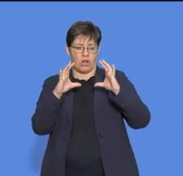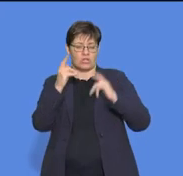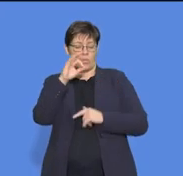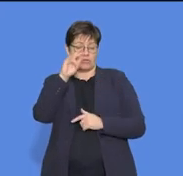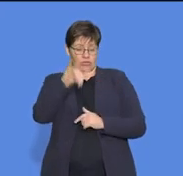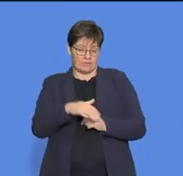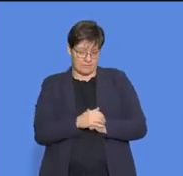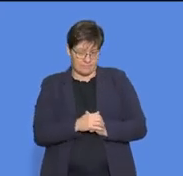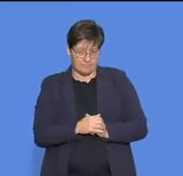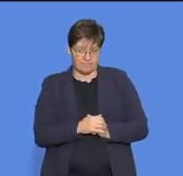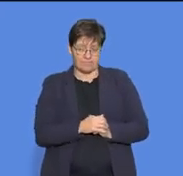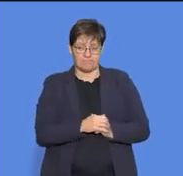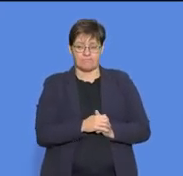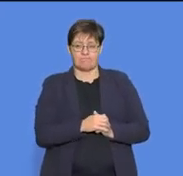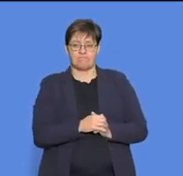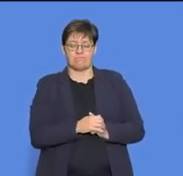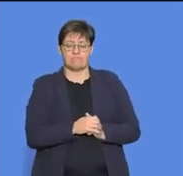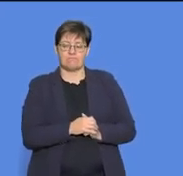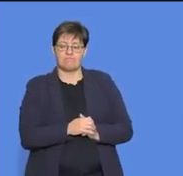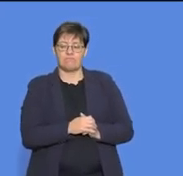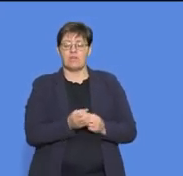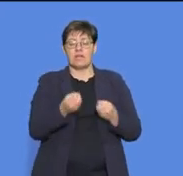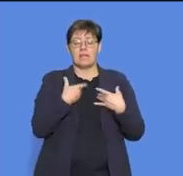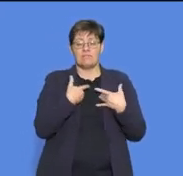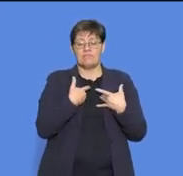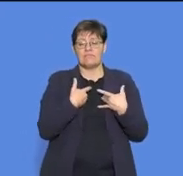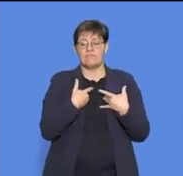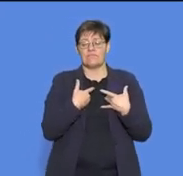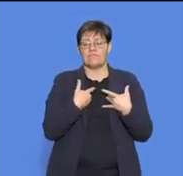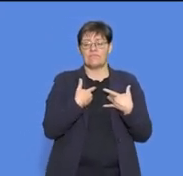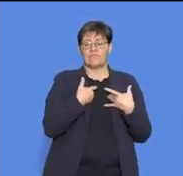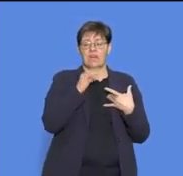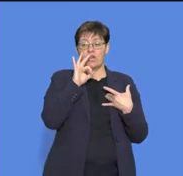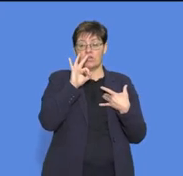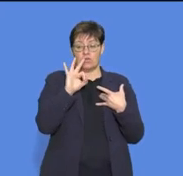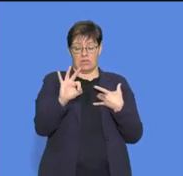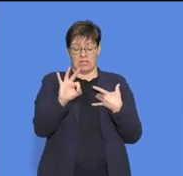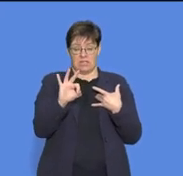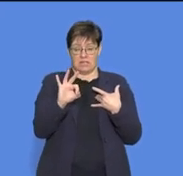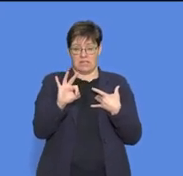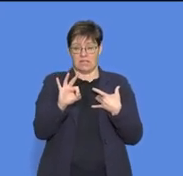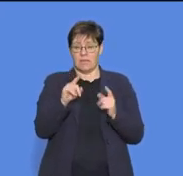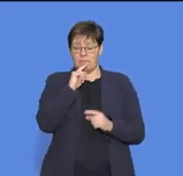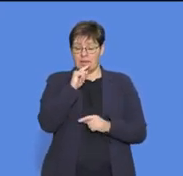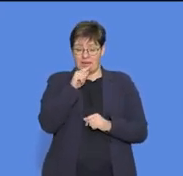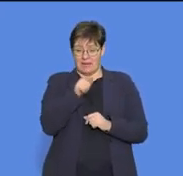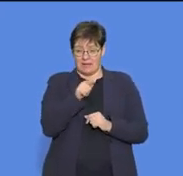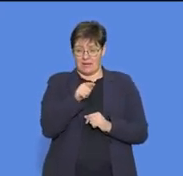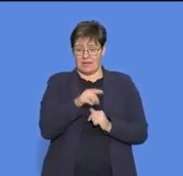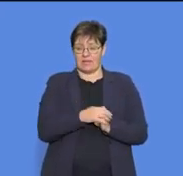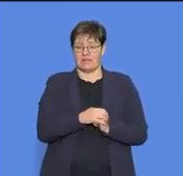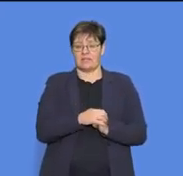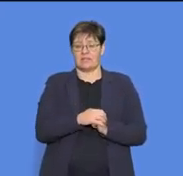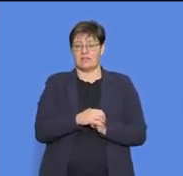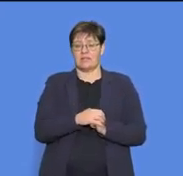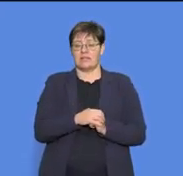circle geometry. We'll discuss what in a second. Okay, so they've given us three triangles. We have